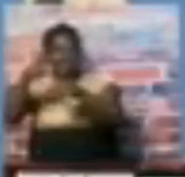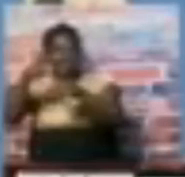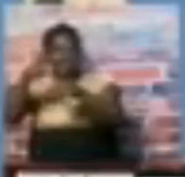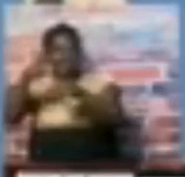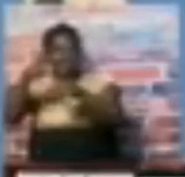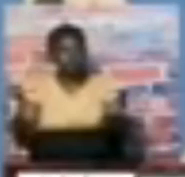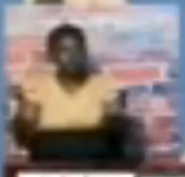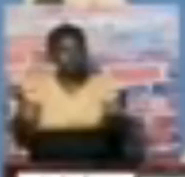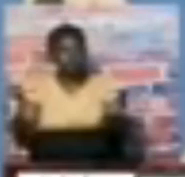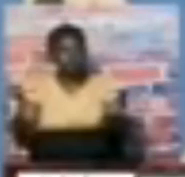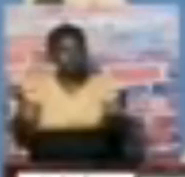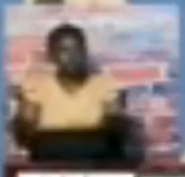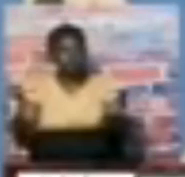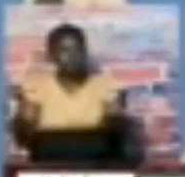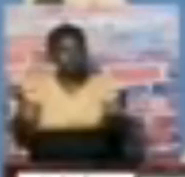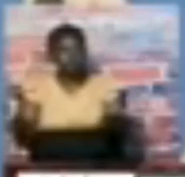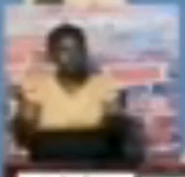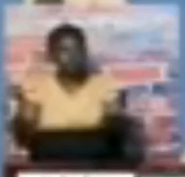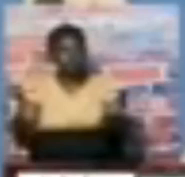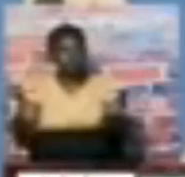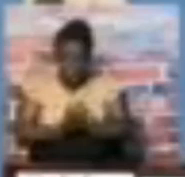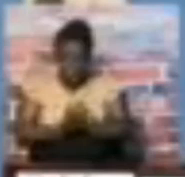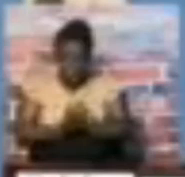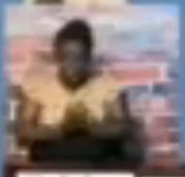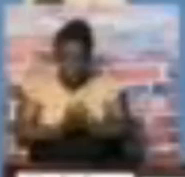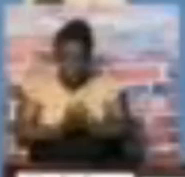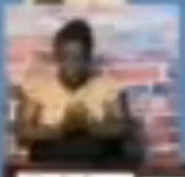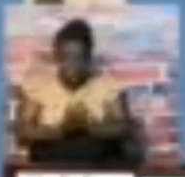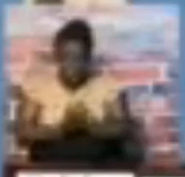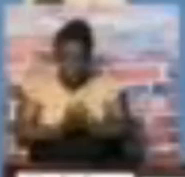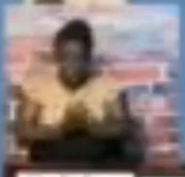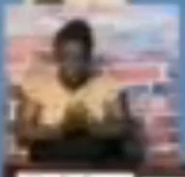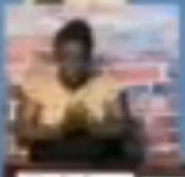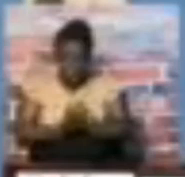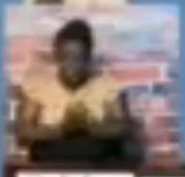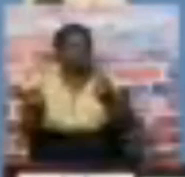of transport will not be allowed for the next 21 days.